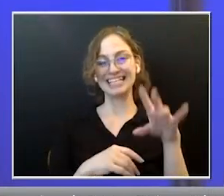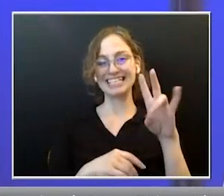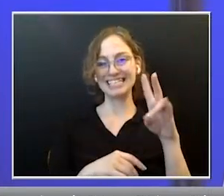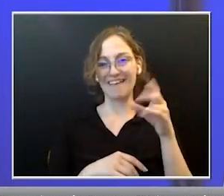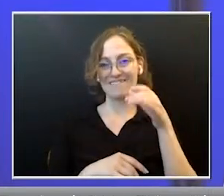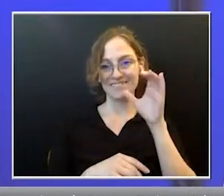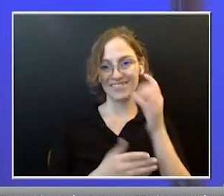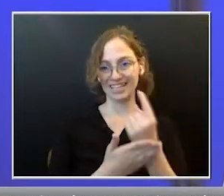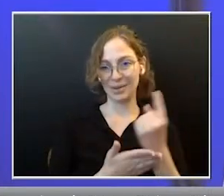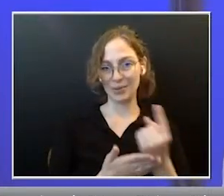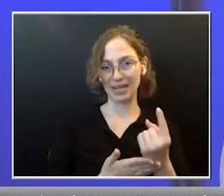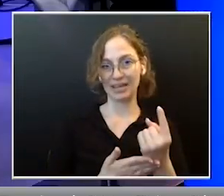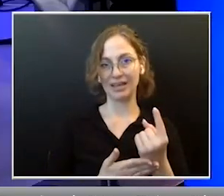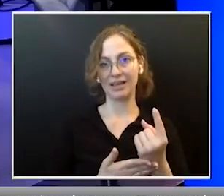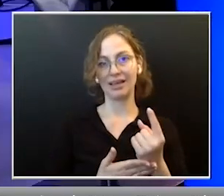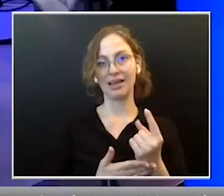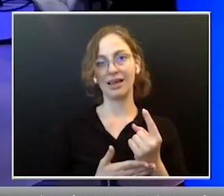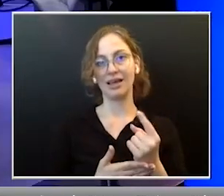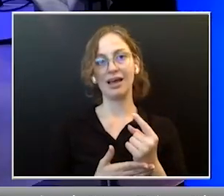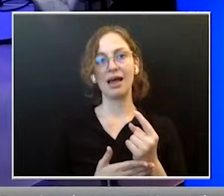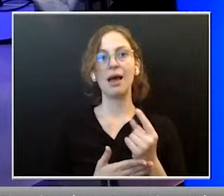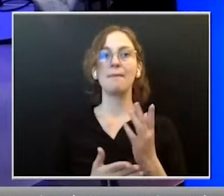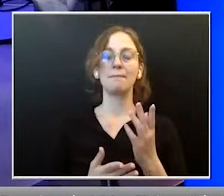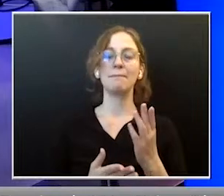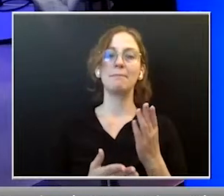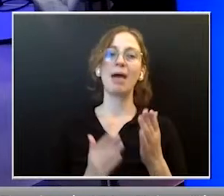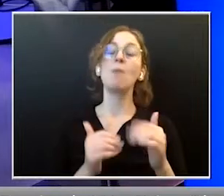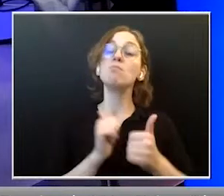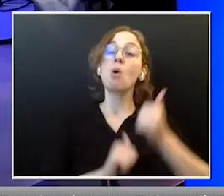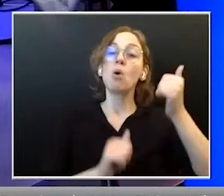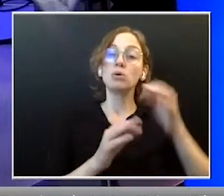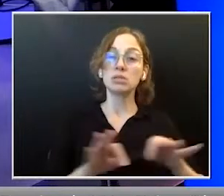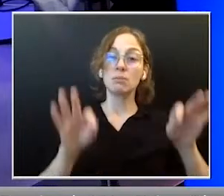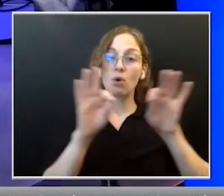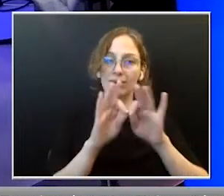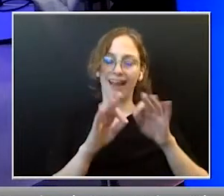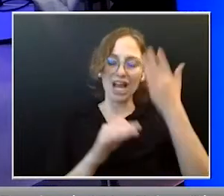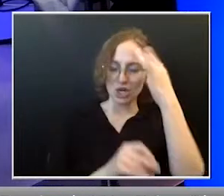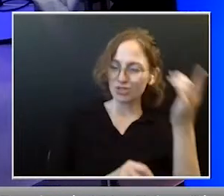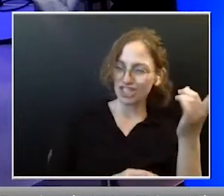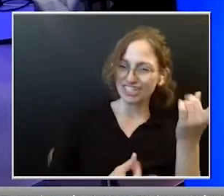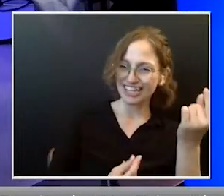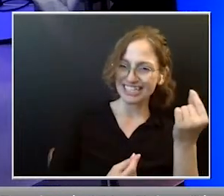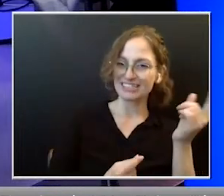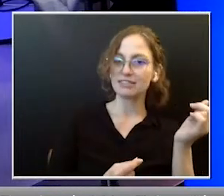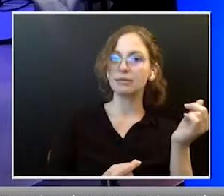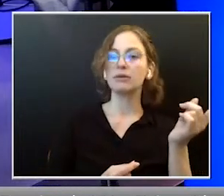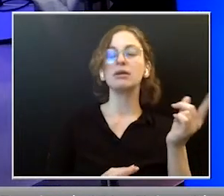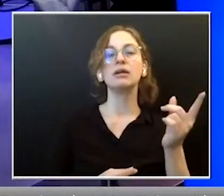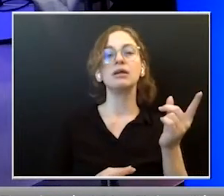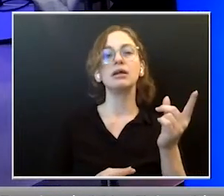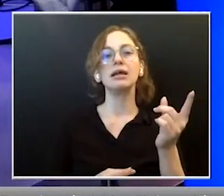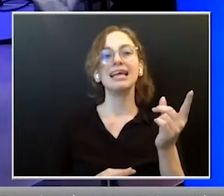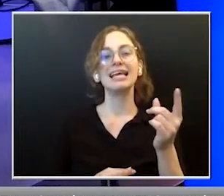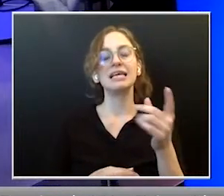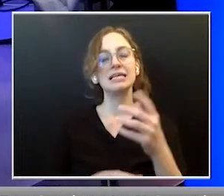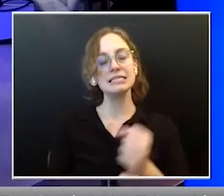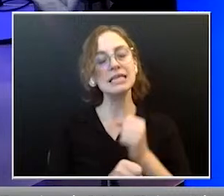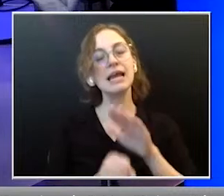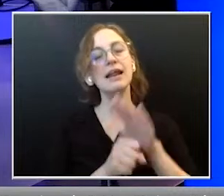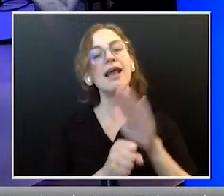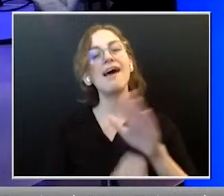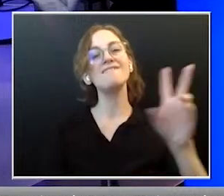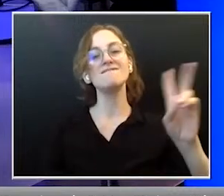Probably most importantly, and I know she does this, is get an adequate amount of vitamin D as well. Okay.